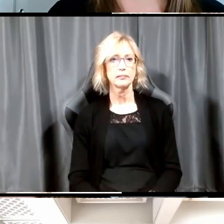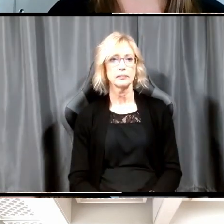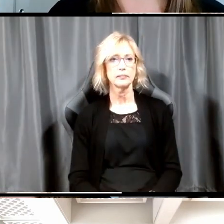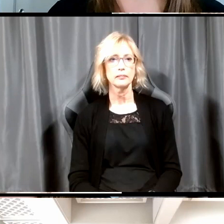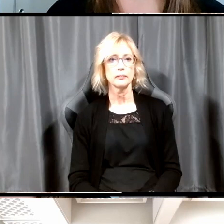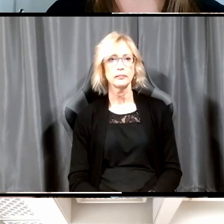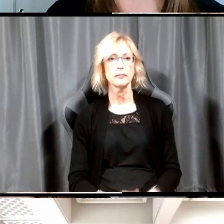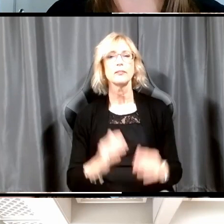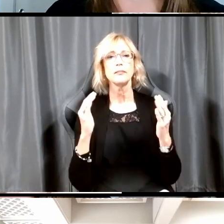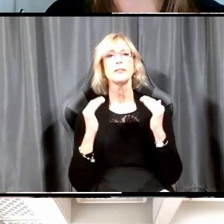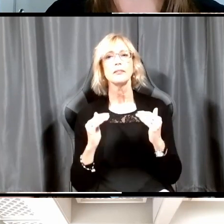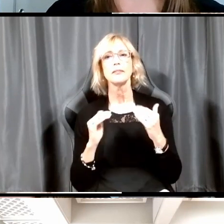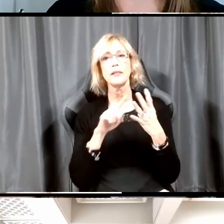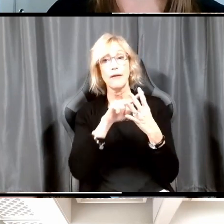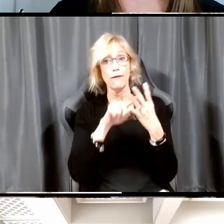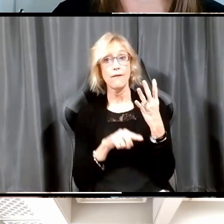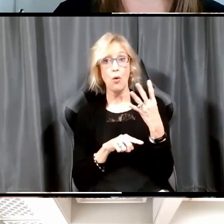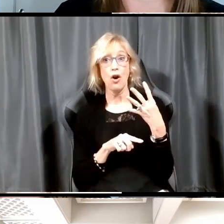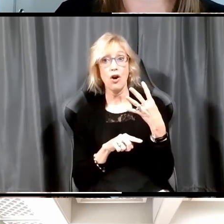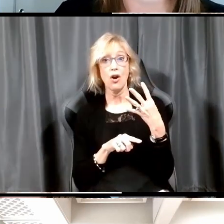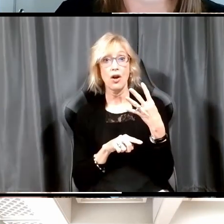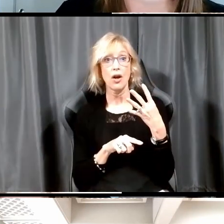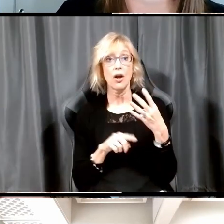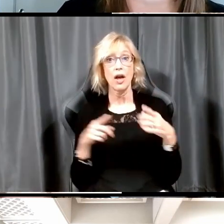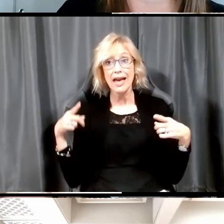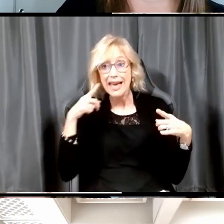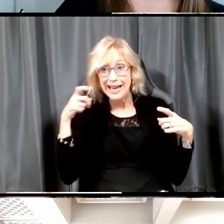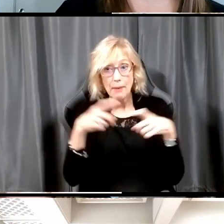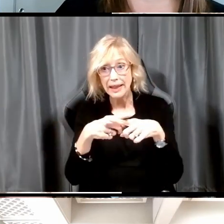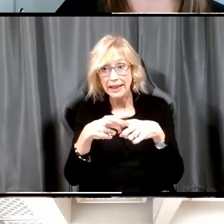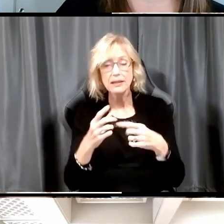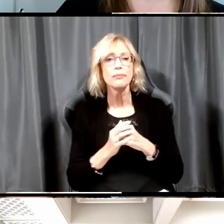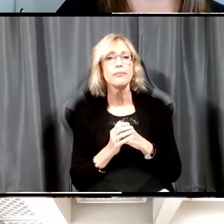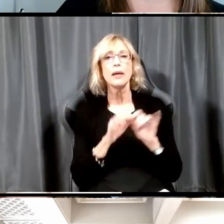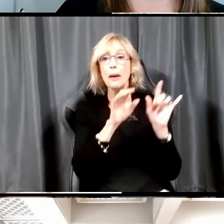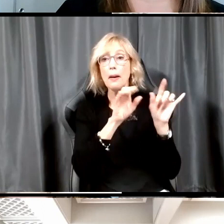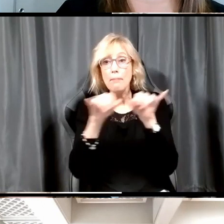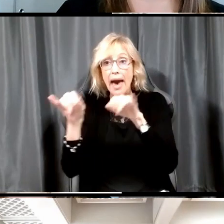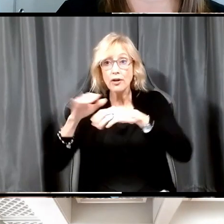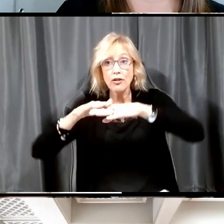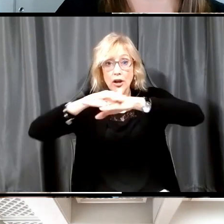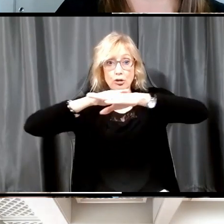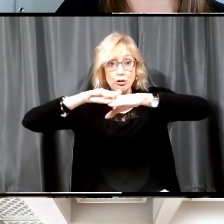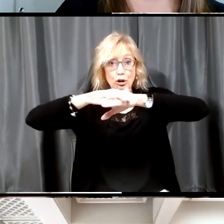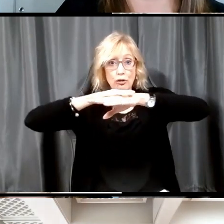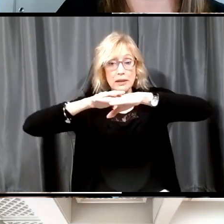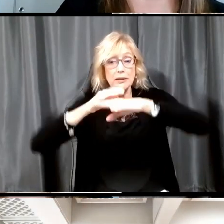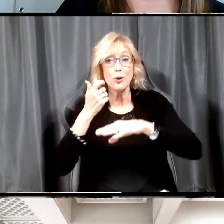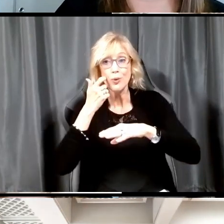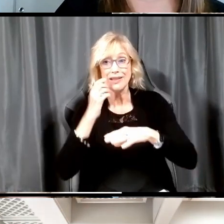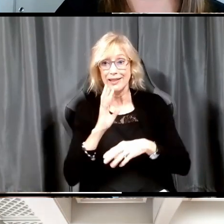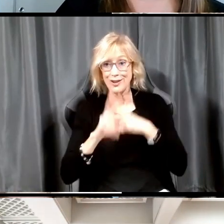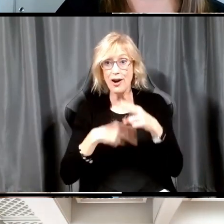Okay, we're going to go through those 4 complexities, and the complexity of patterns on a surface of the object. I was just talking about